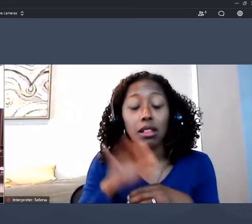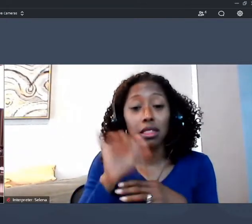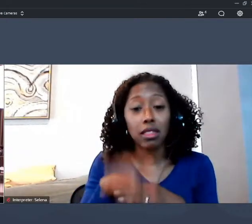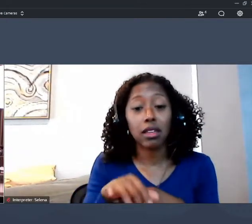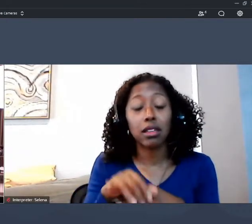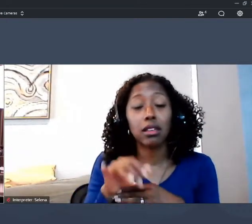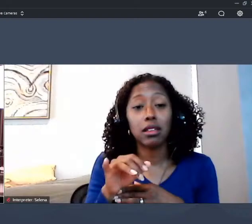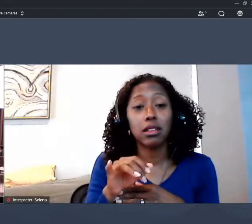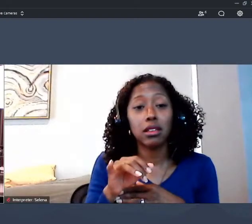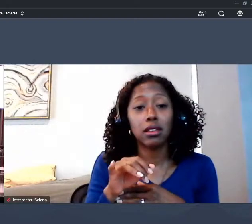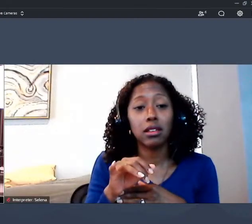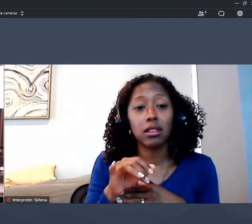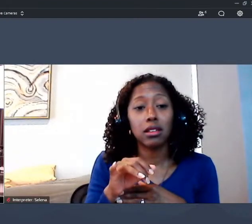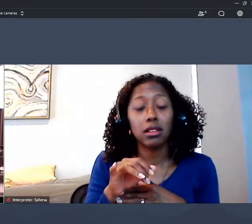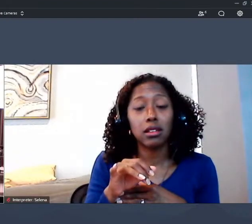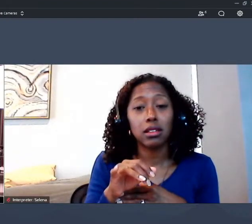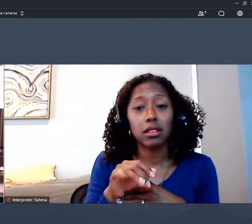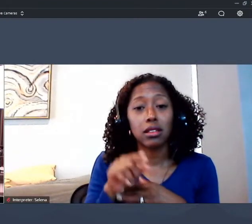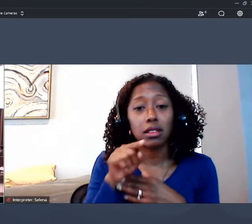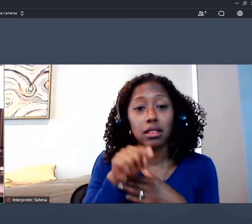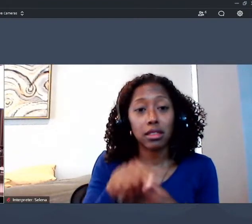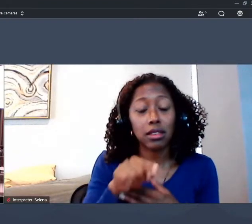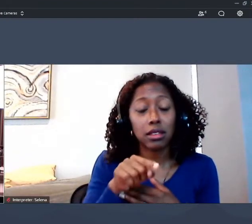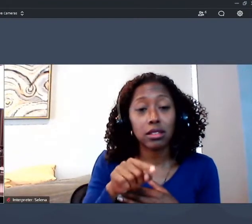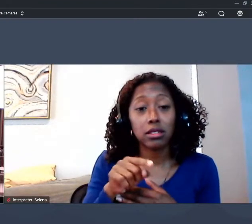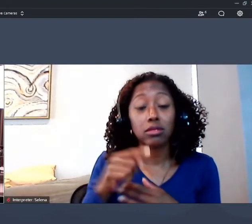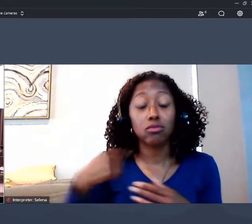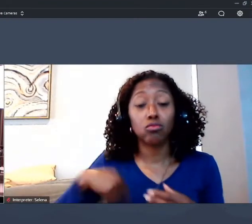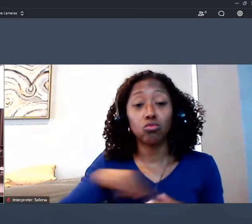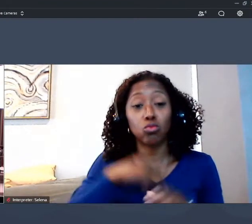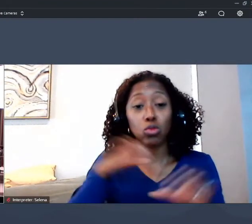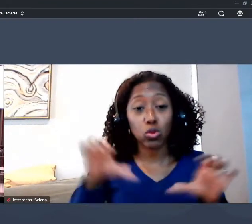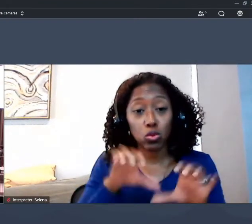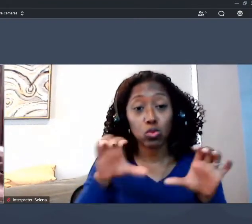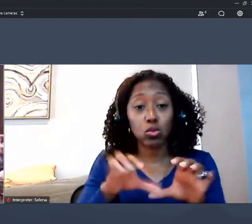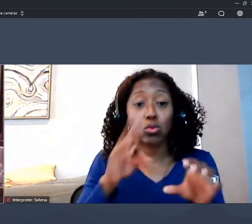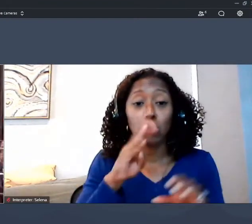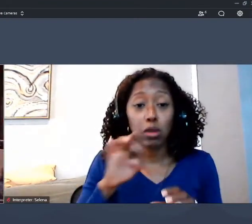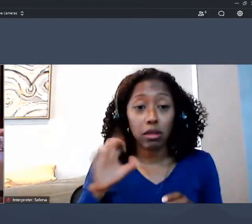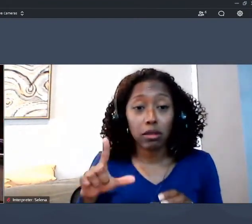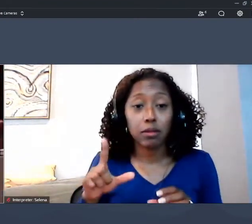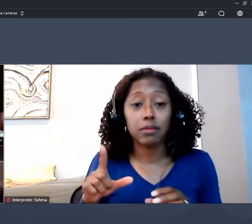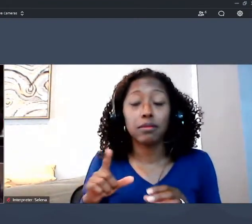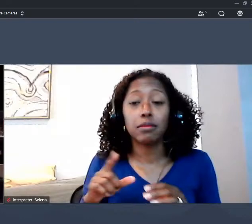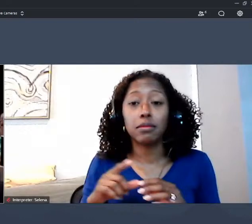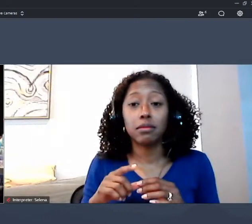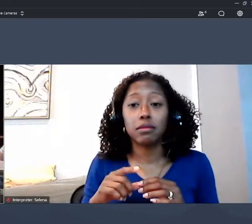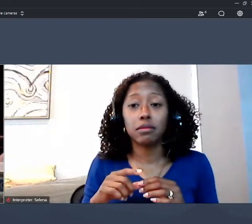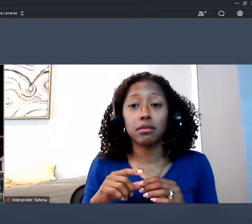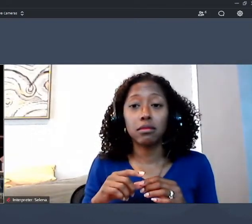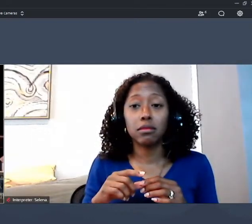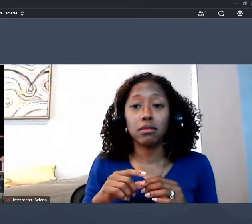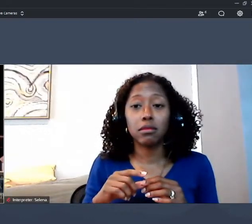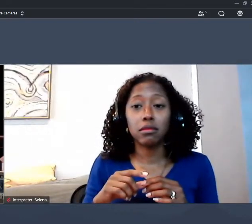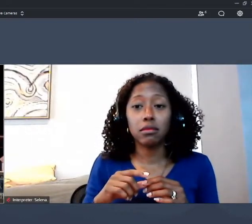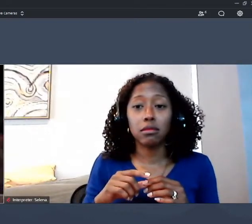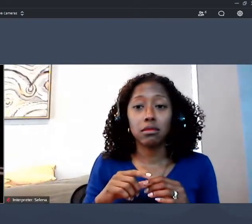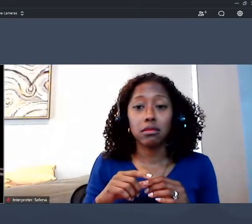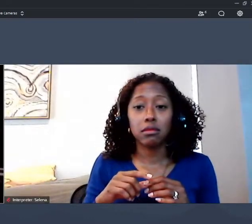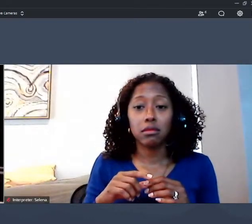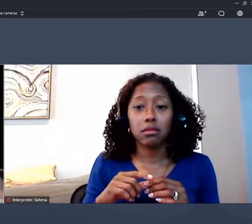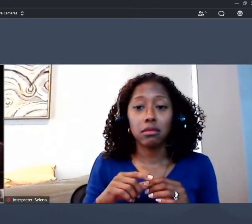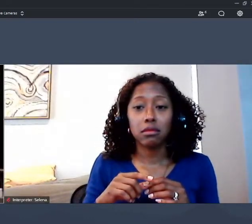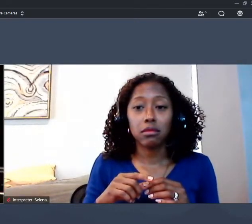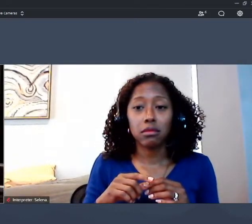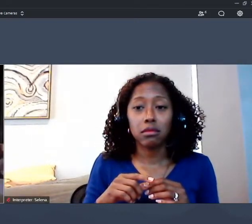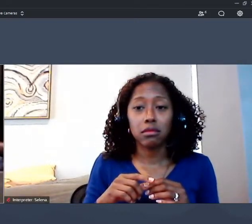like that this body can do and do well. Now, there's been attempts by the state government to preempt us on this. It kind of reminds